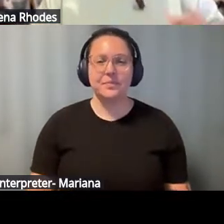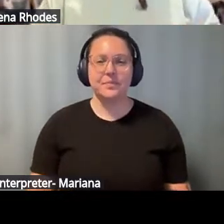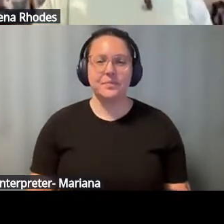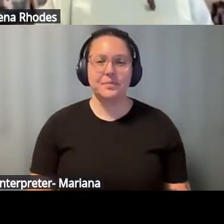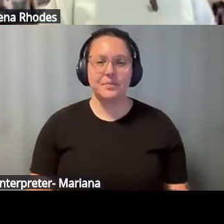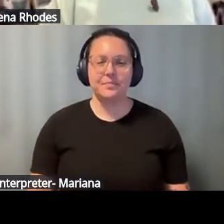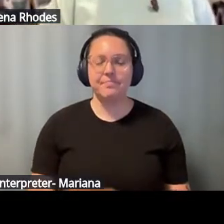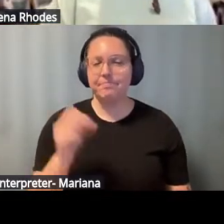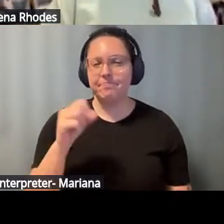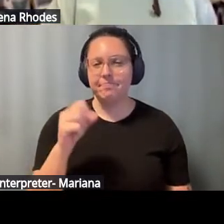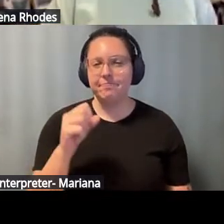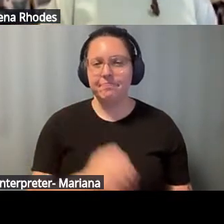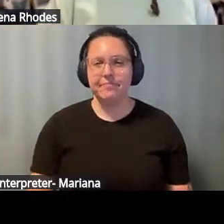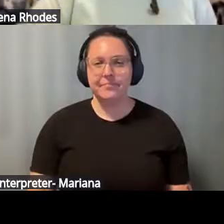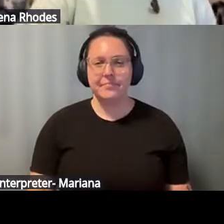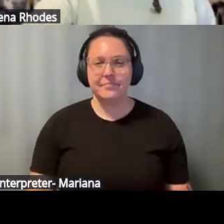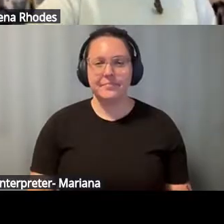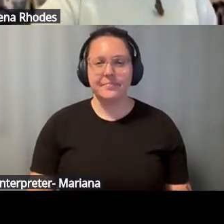Yes.